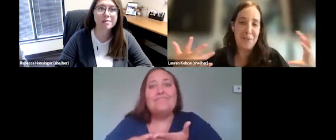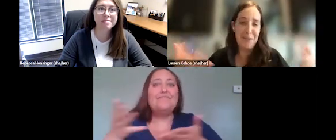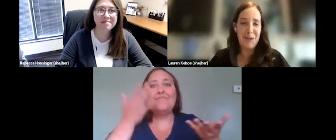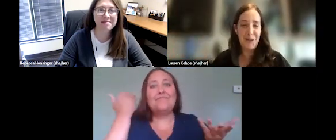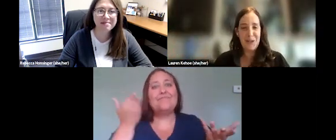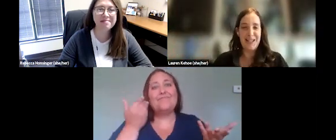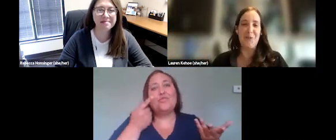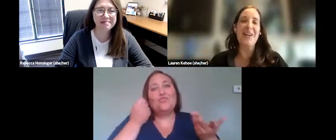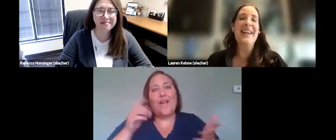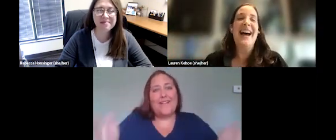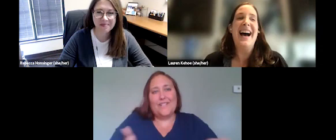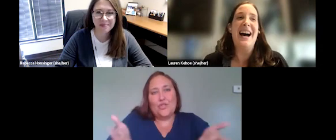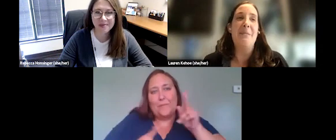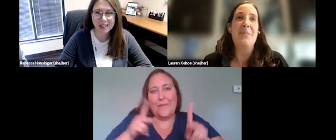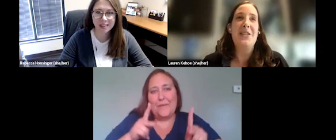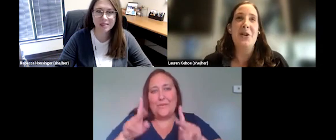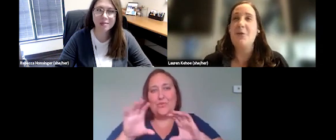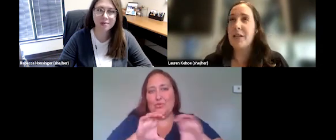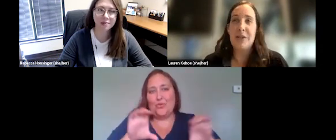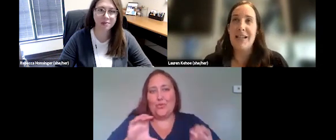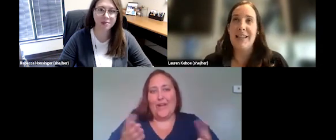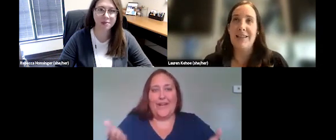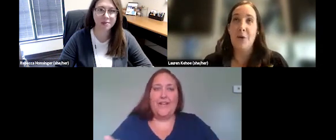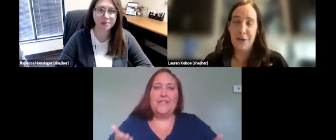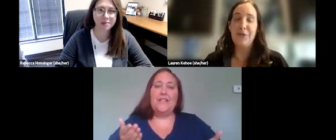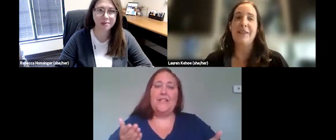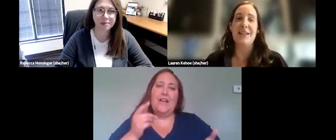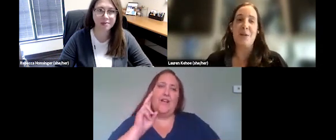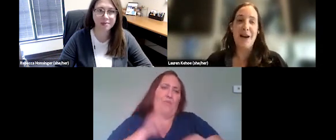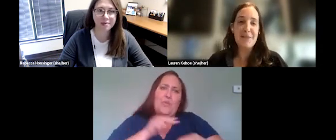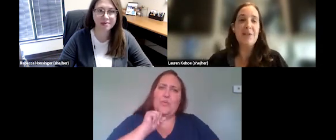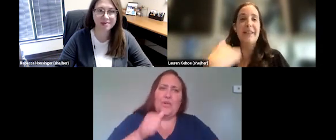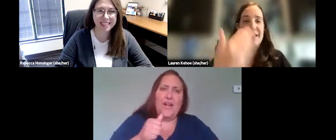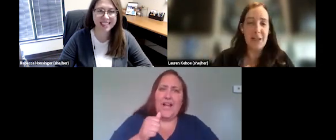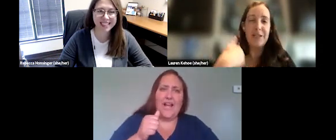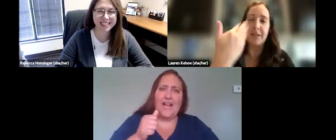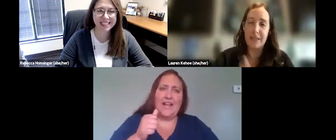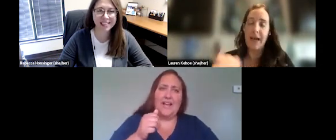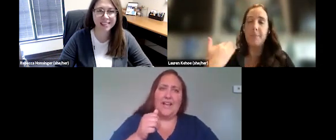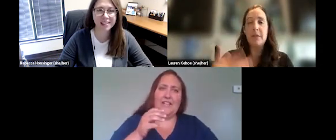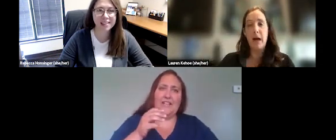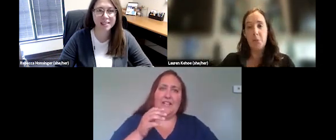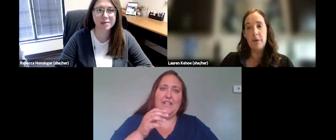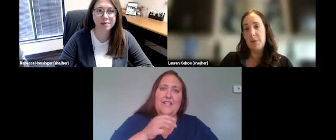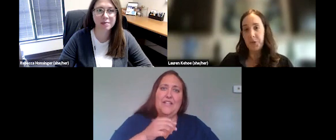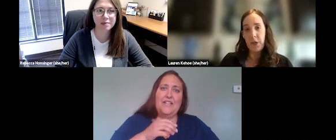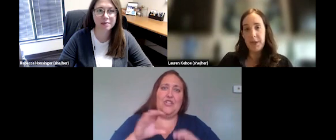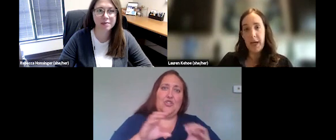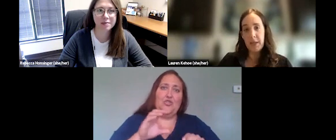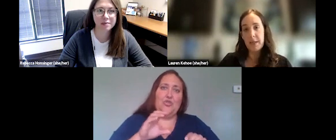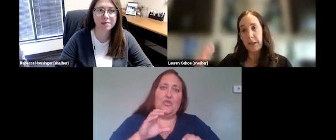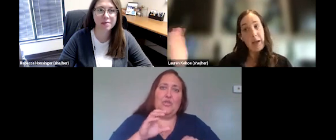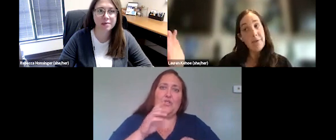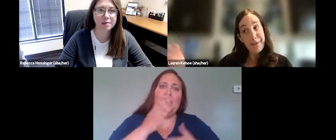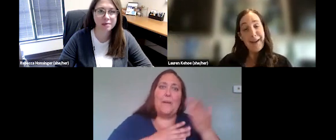to encourage people to do this work, and of course we did it in hopefully the friendliest way possible. And like I said, we still accept if people do